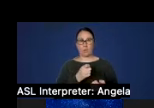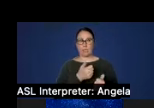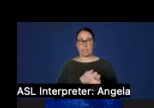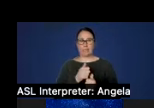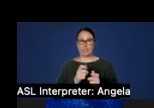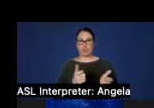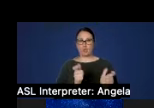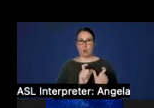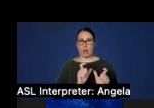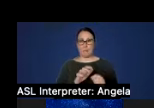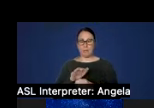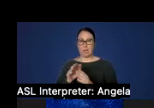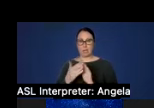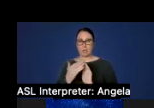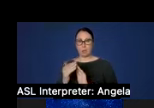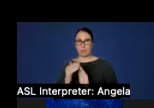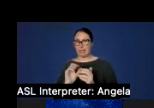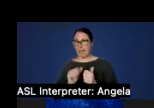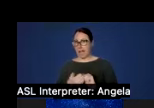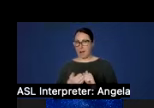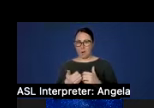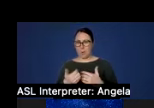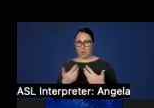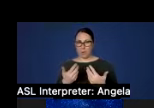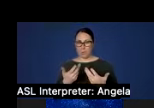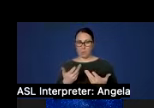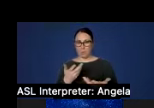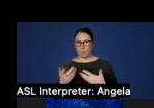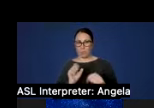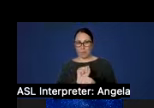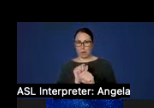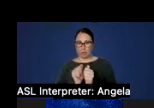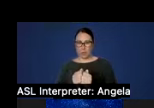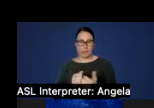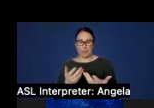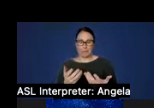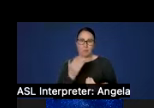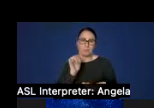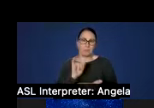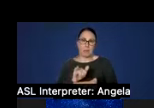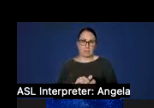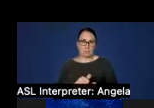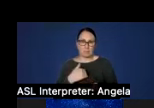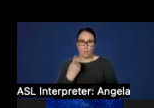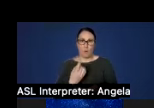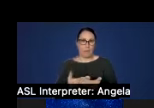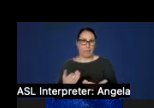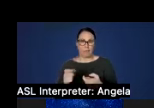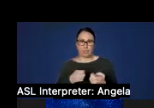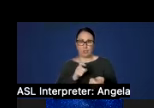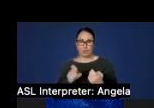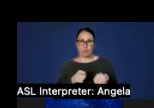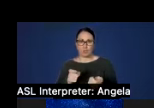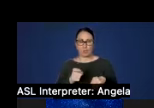prosecution. Of course, this does not eliminate state jurisdiction, but it may be an option for some tribal